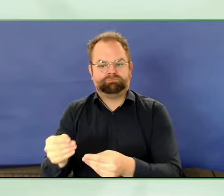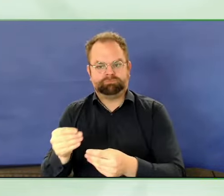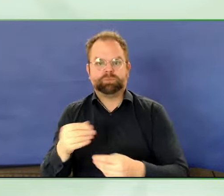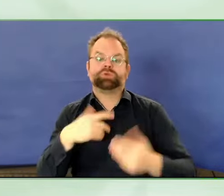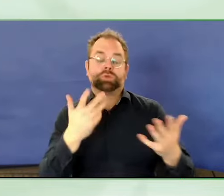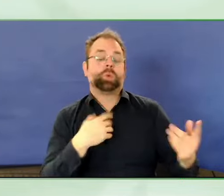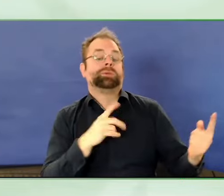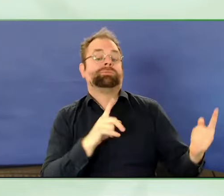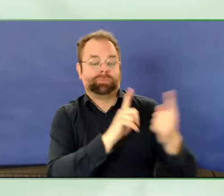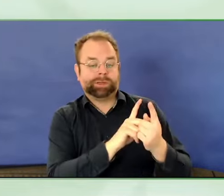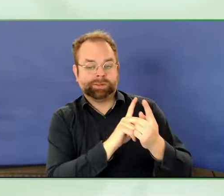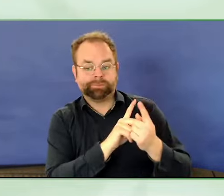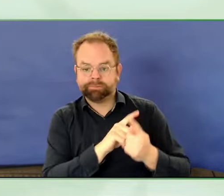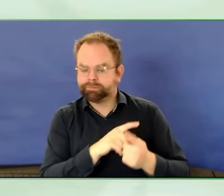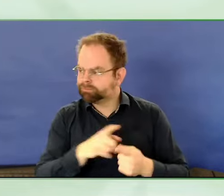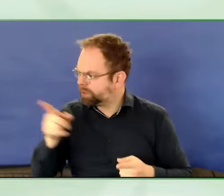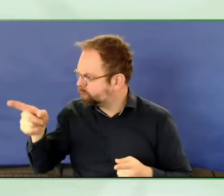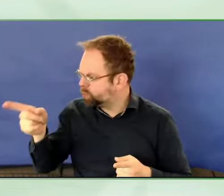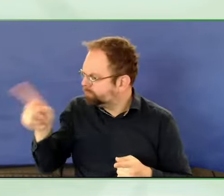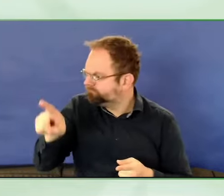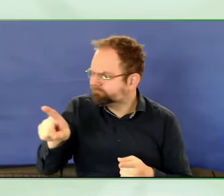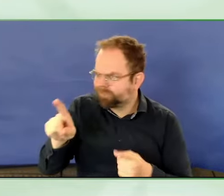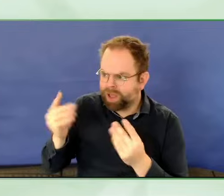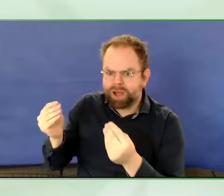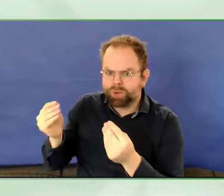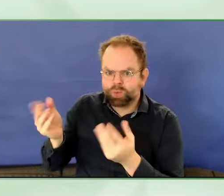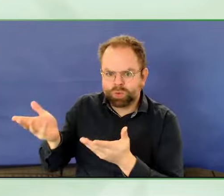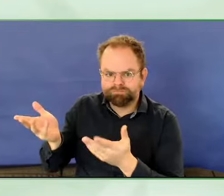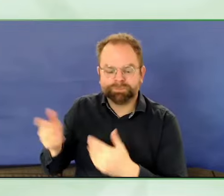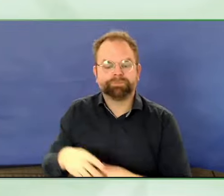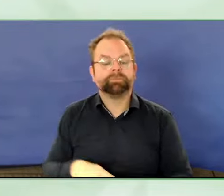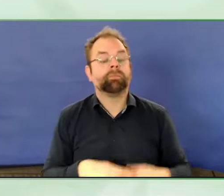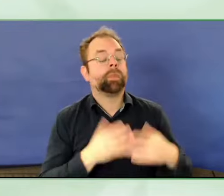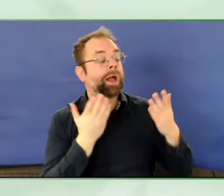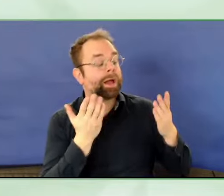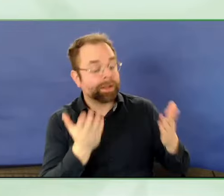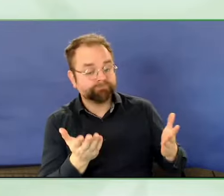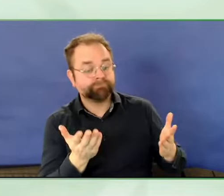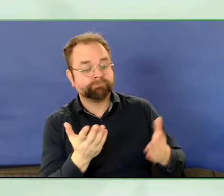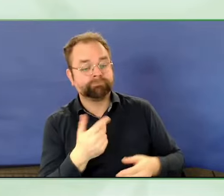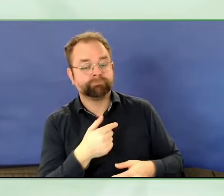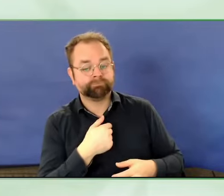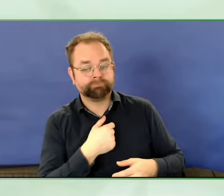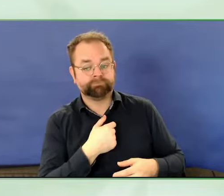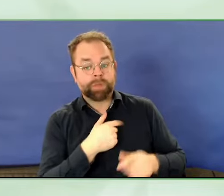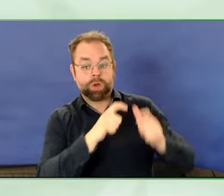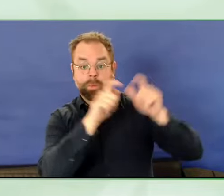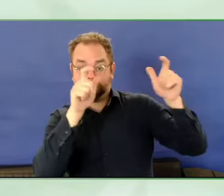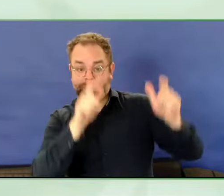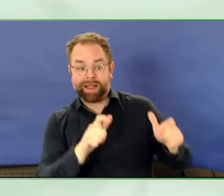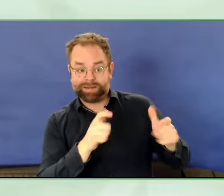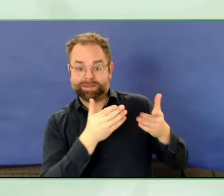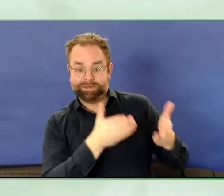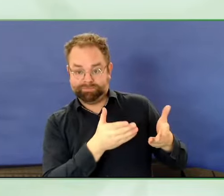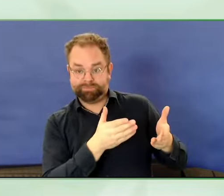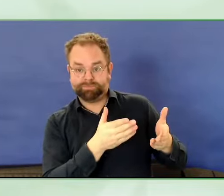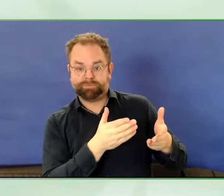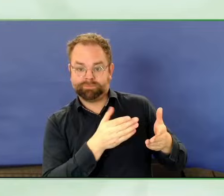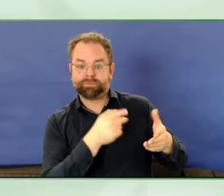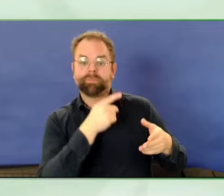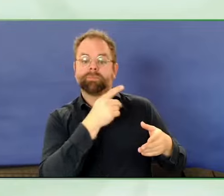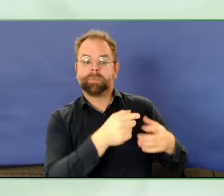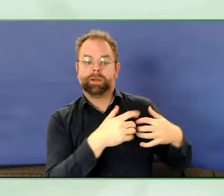body measurements from people of short stature, from wheelchair users, from basically from